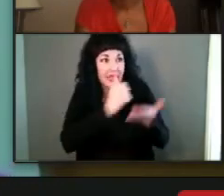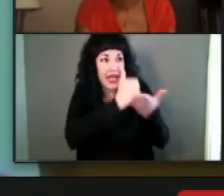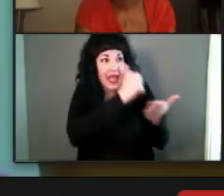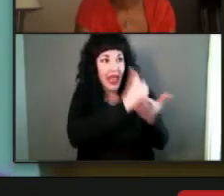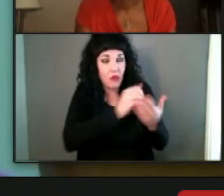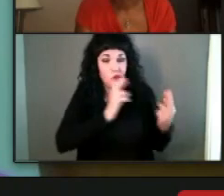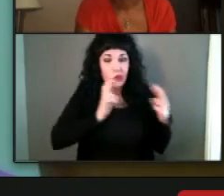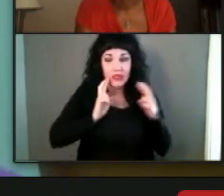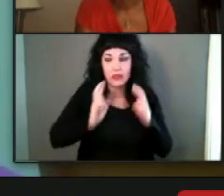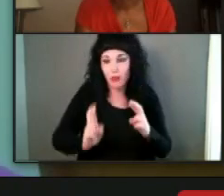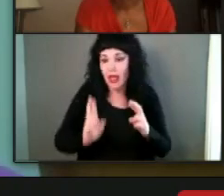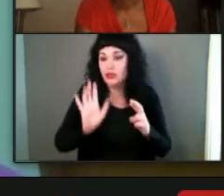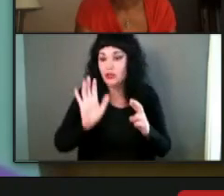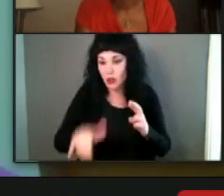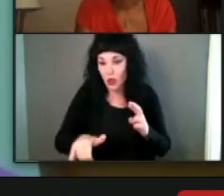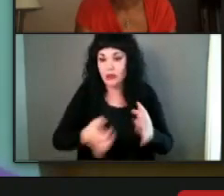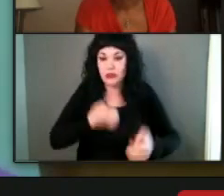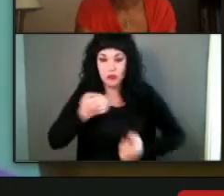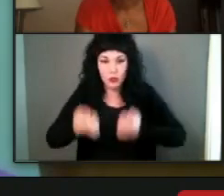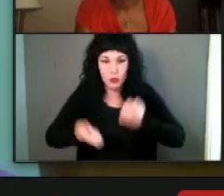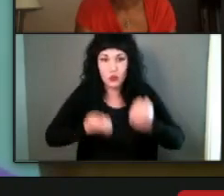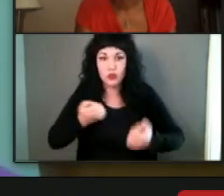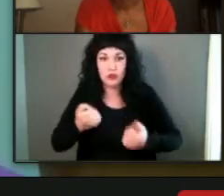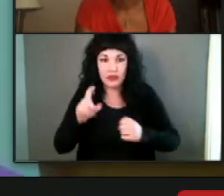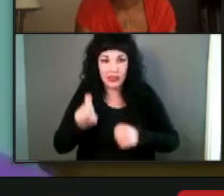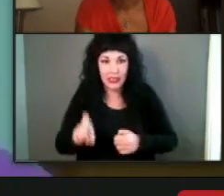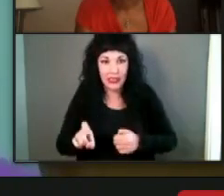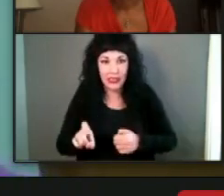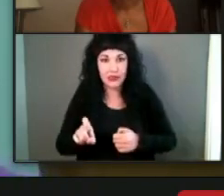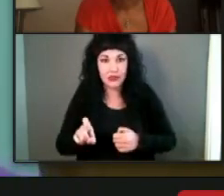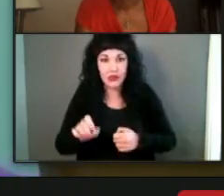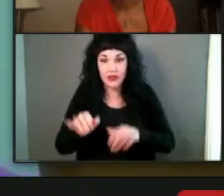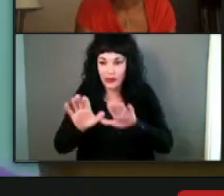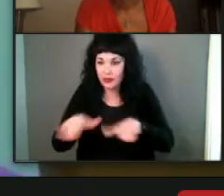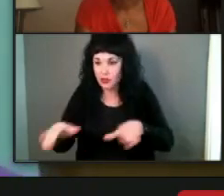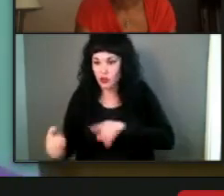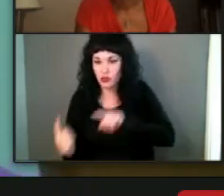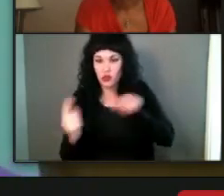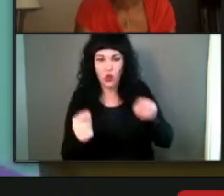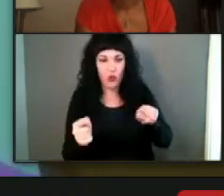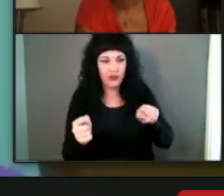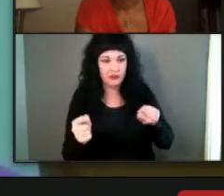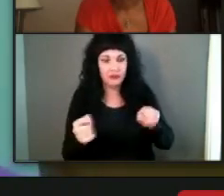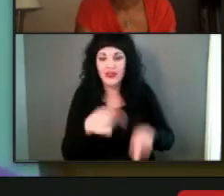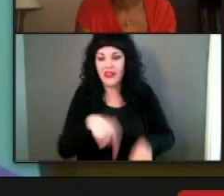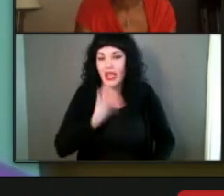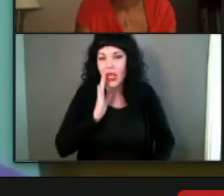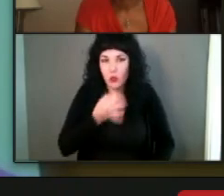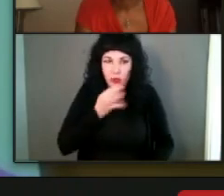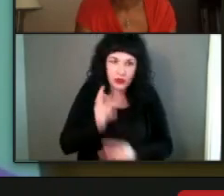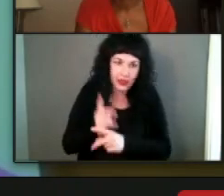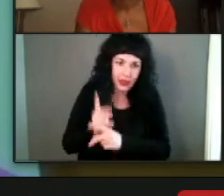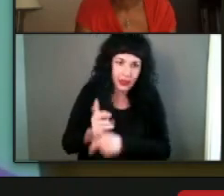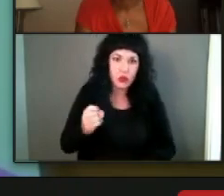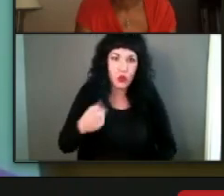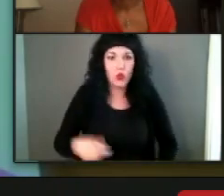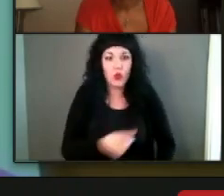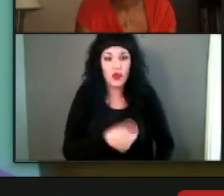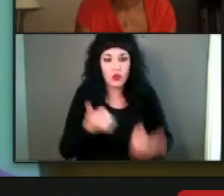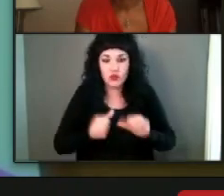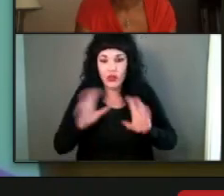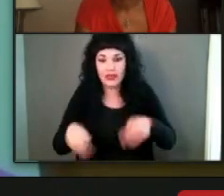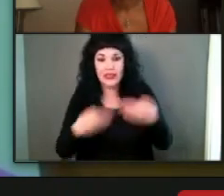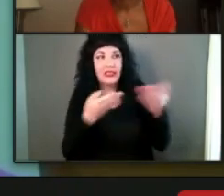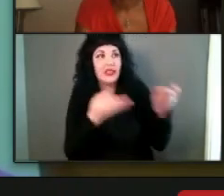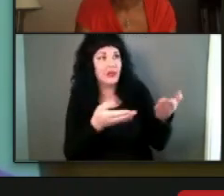coming into their care, so that they can give them as much momentum as they can to be able to respond to what's going